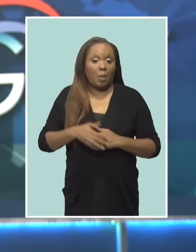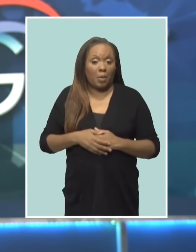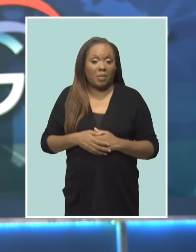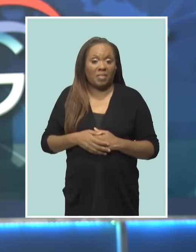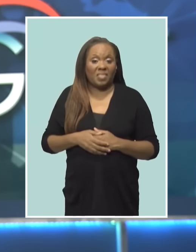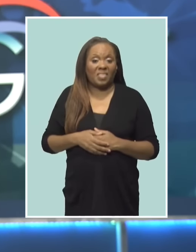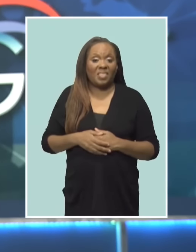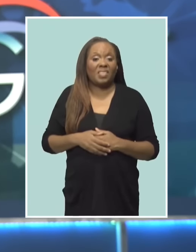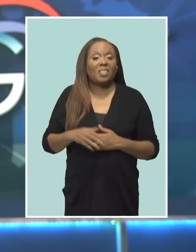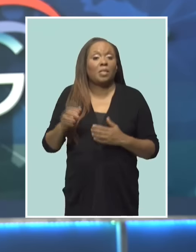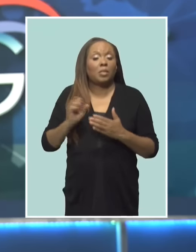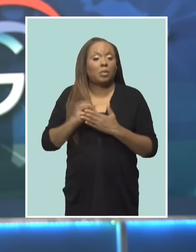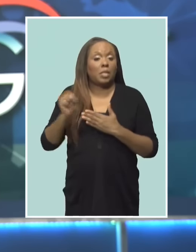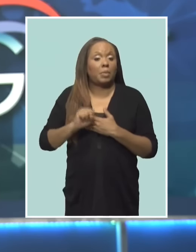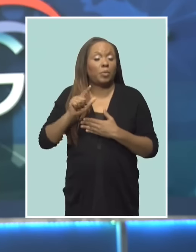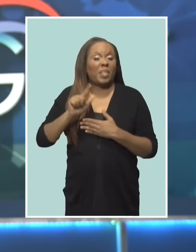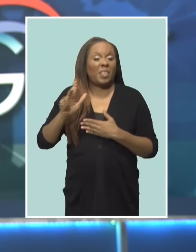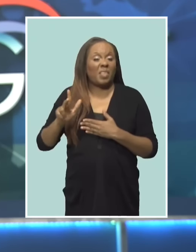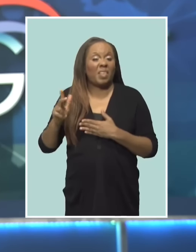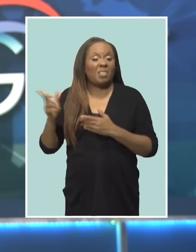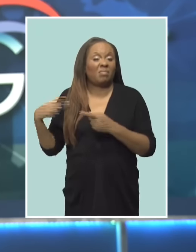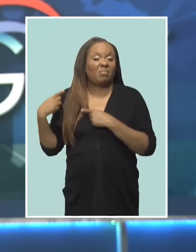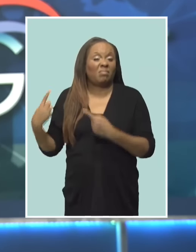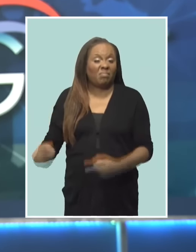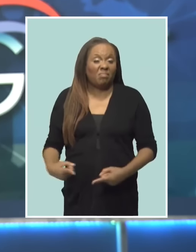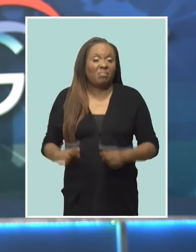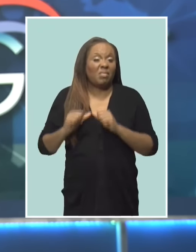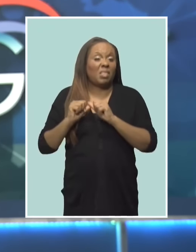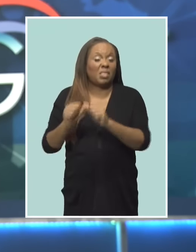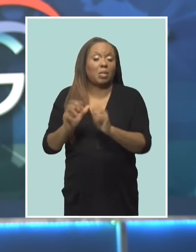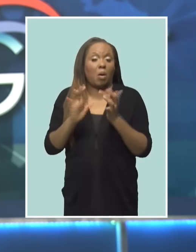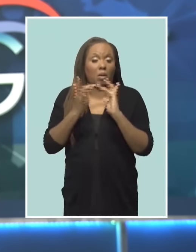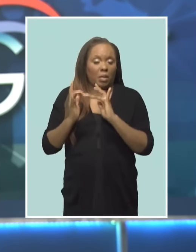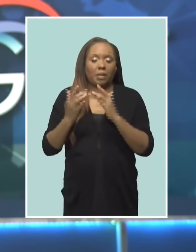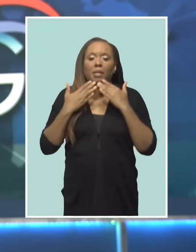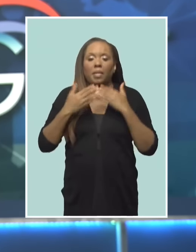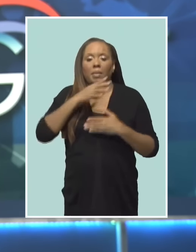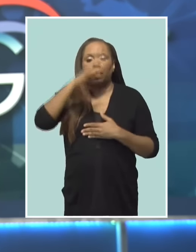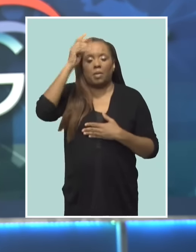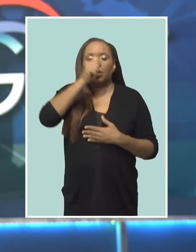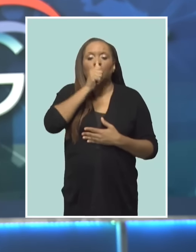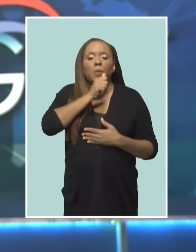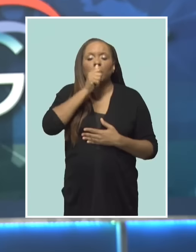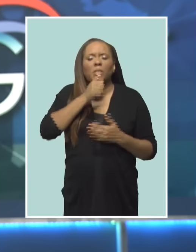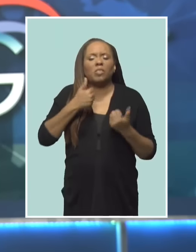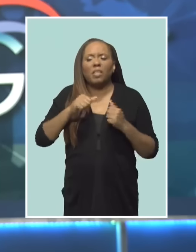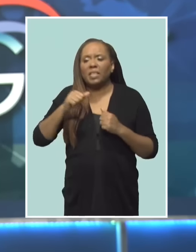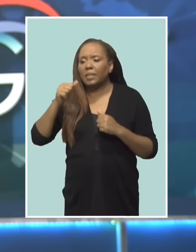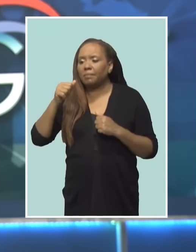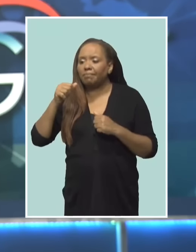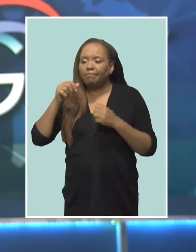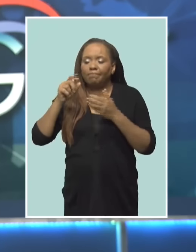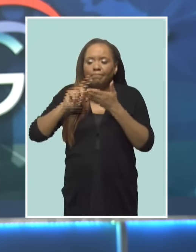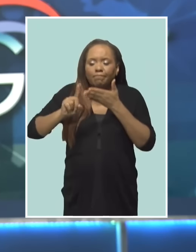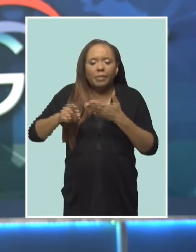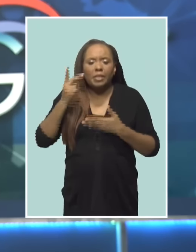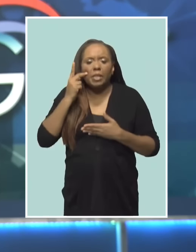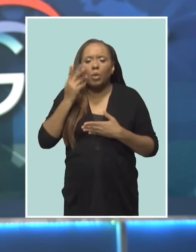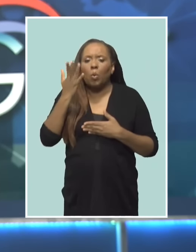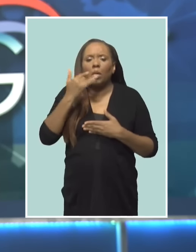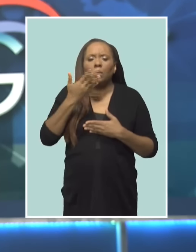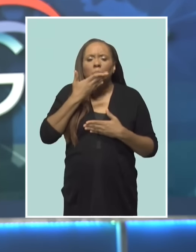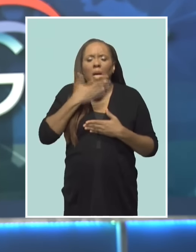since Monday, September 23rd, and it has thanked parents and guardians for their continued patience and understanding as the source of the